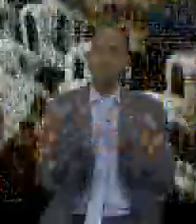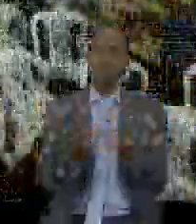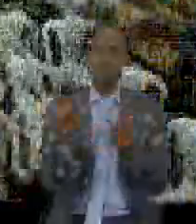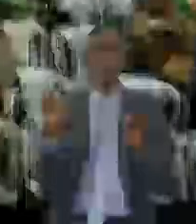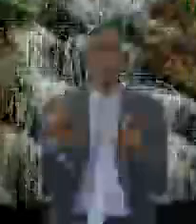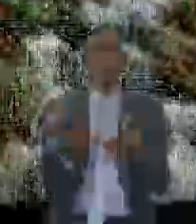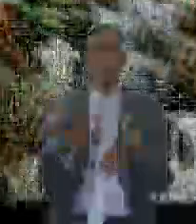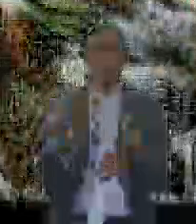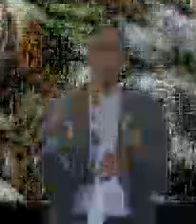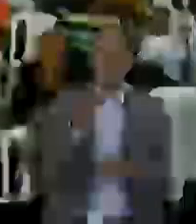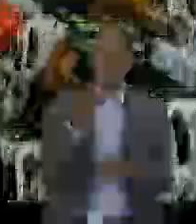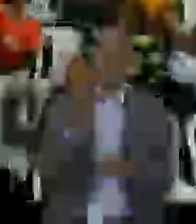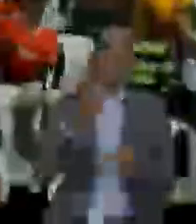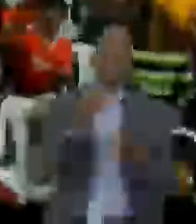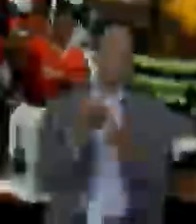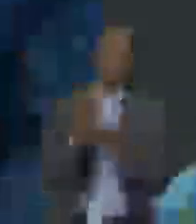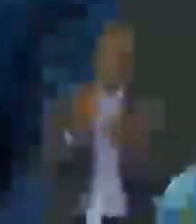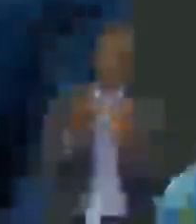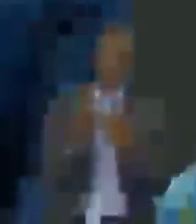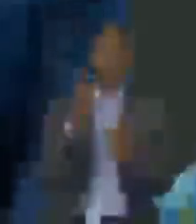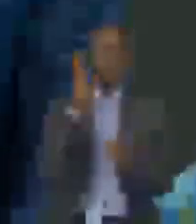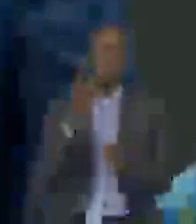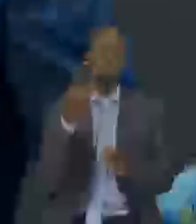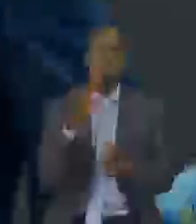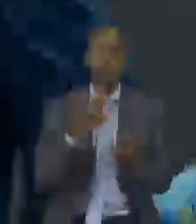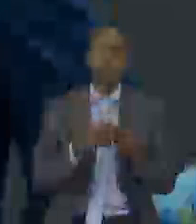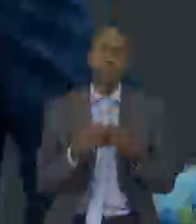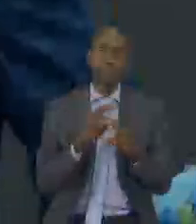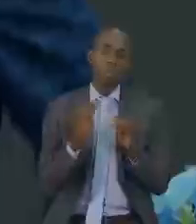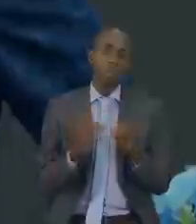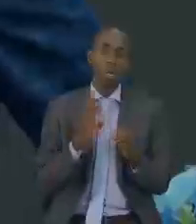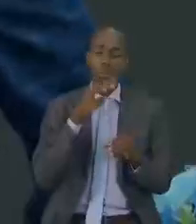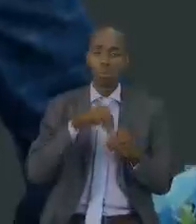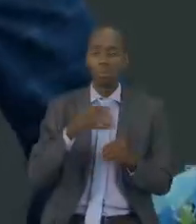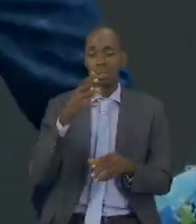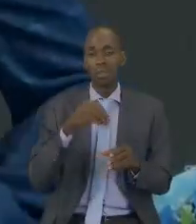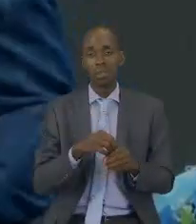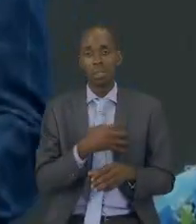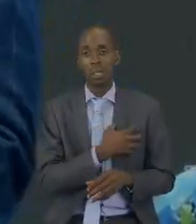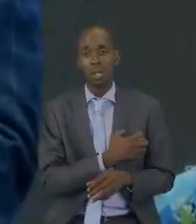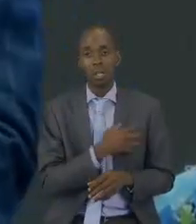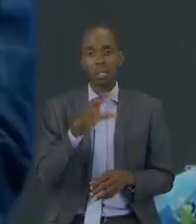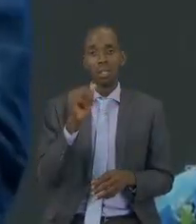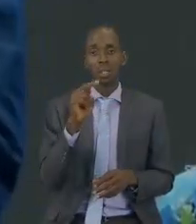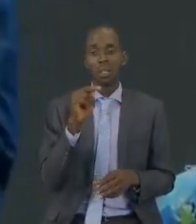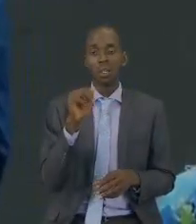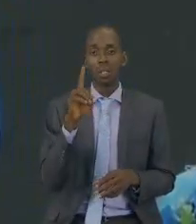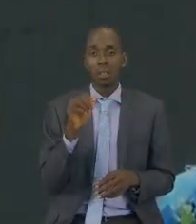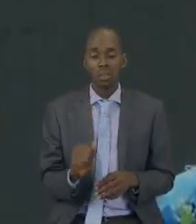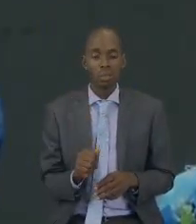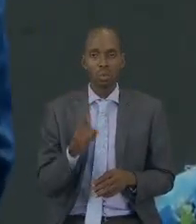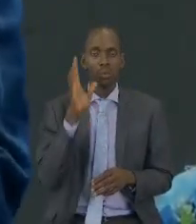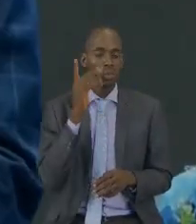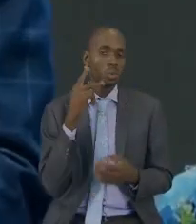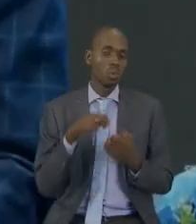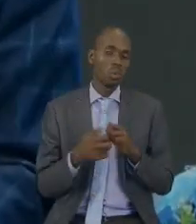Online, you will see them no more. In Canada, you will see them no more. United States of America, you see them